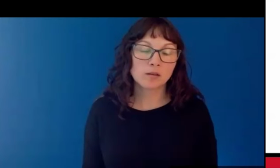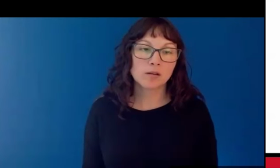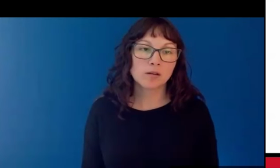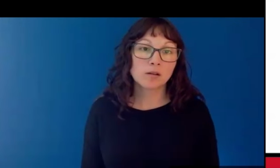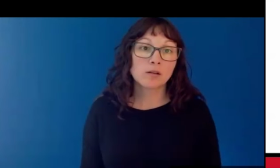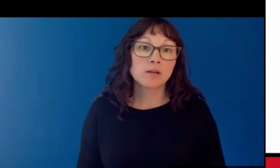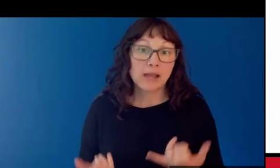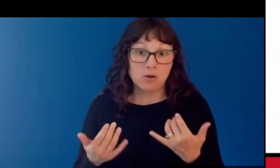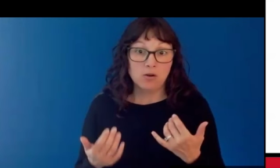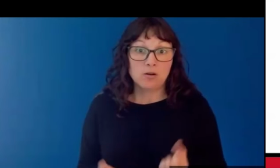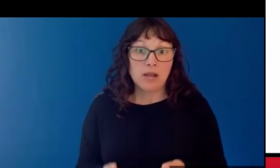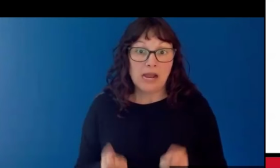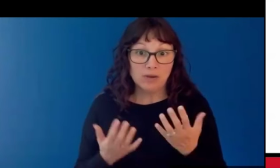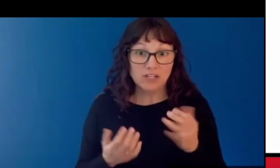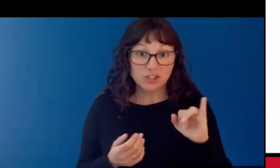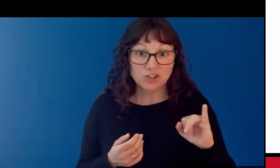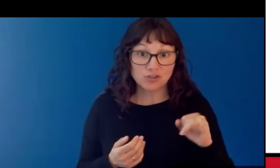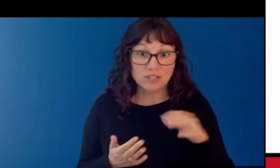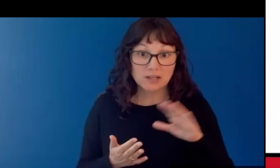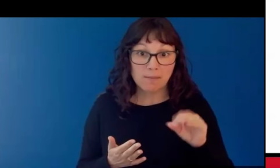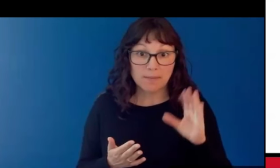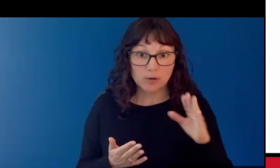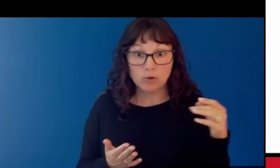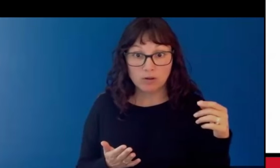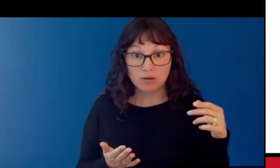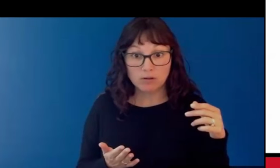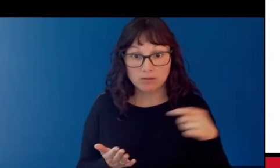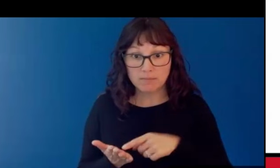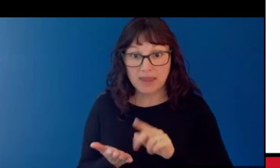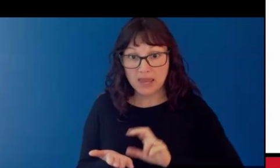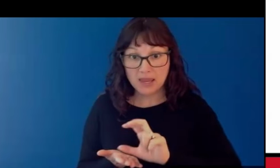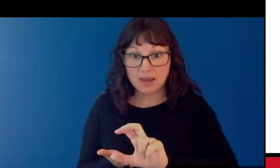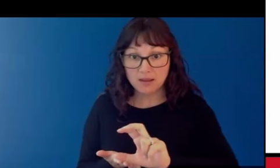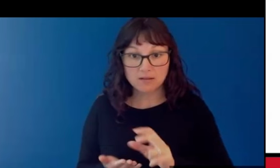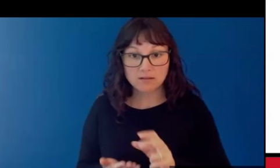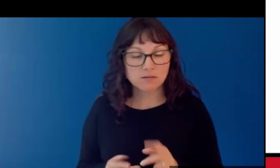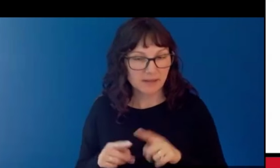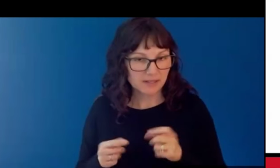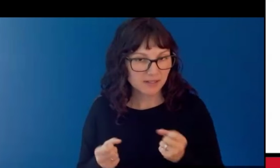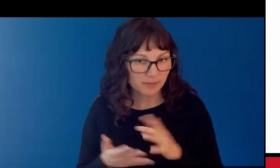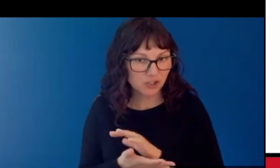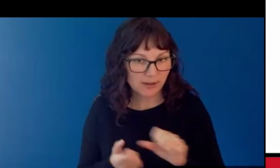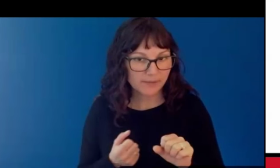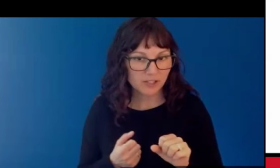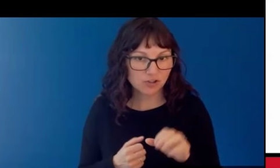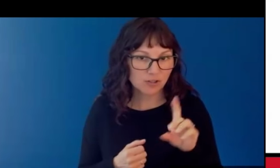So the amount that the insurance company pays will depend on the amount of damages